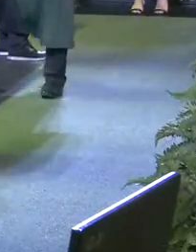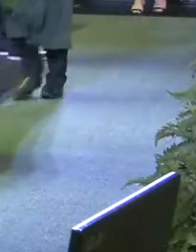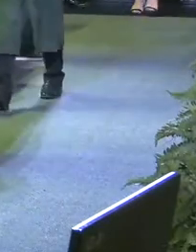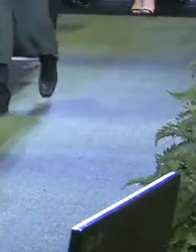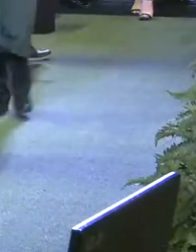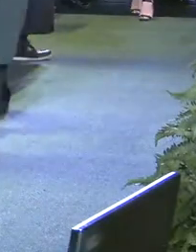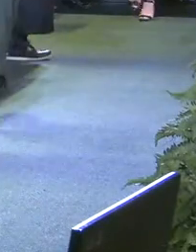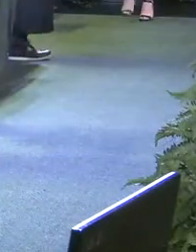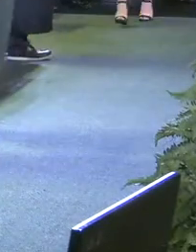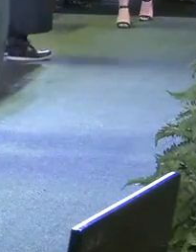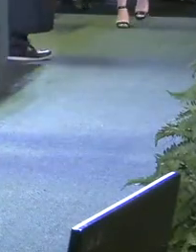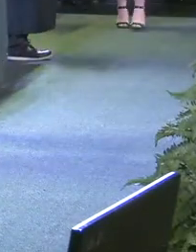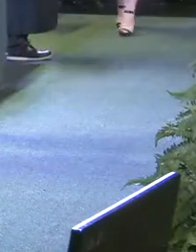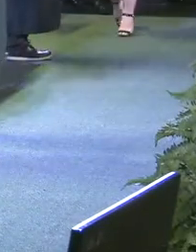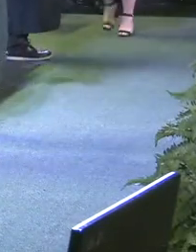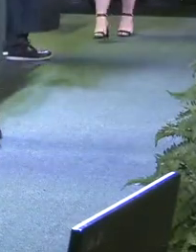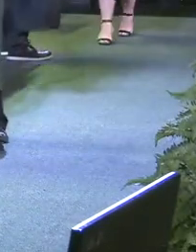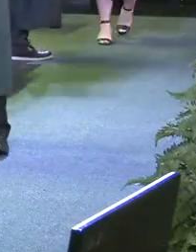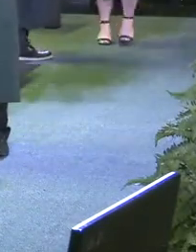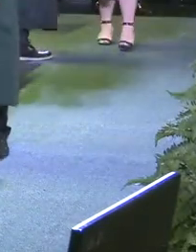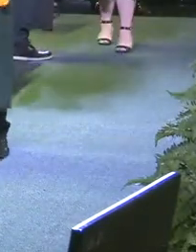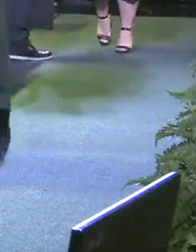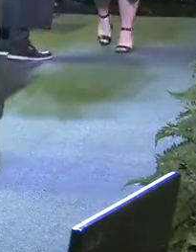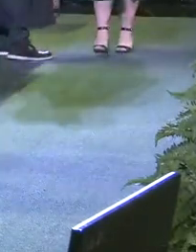Danae Guadalupe Castillo.